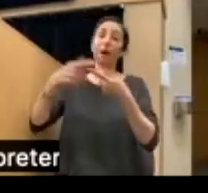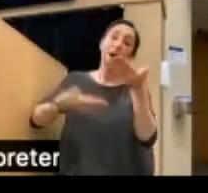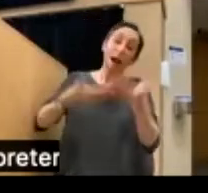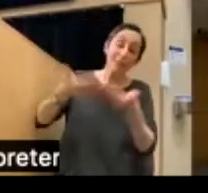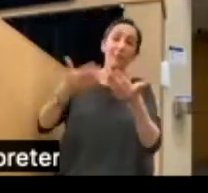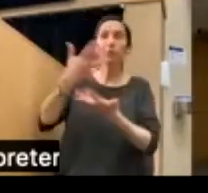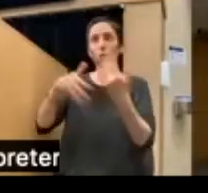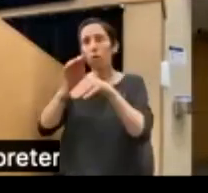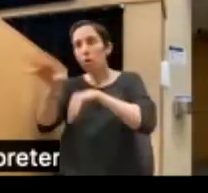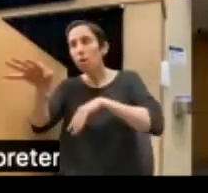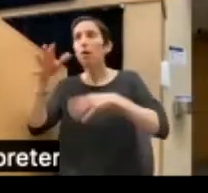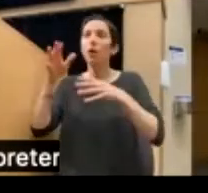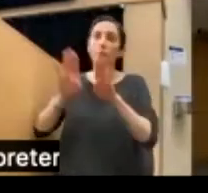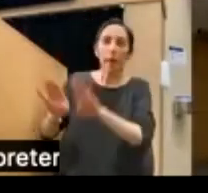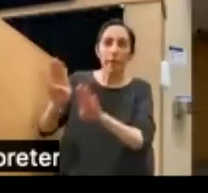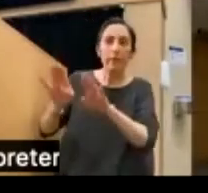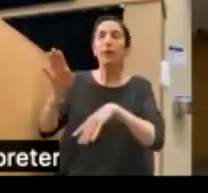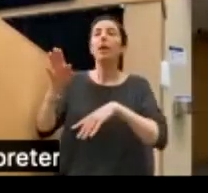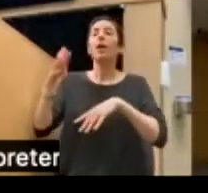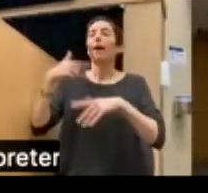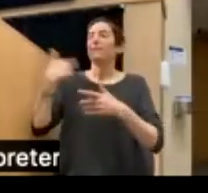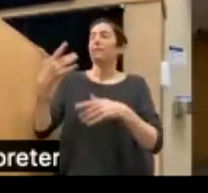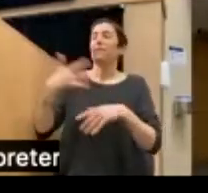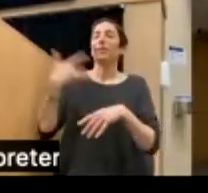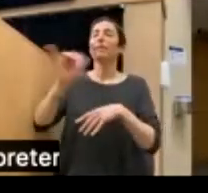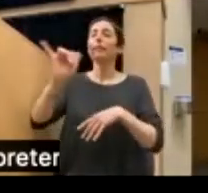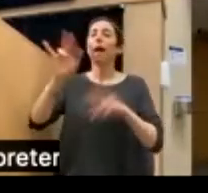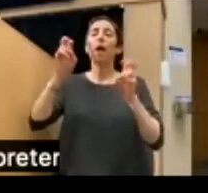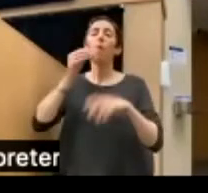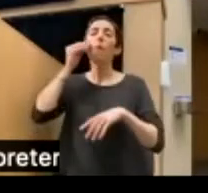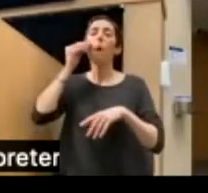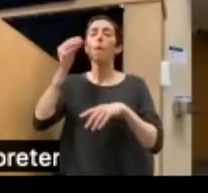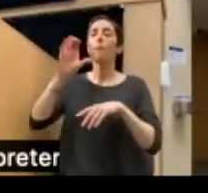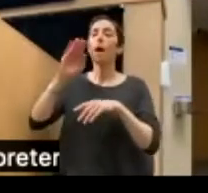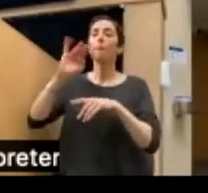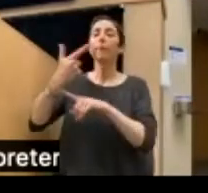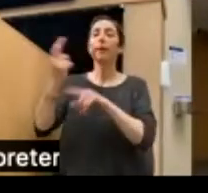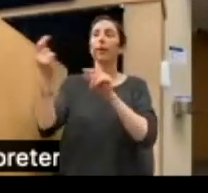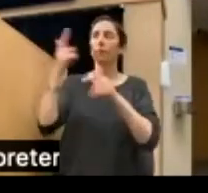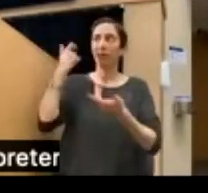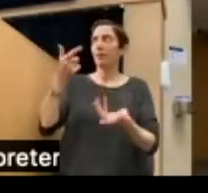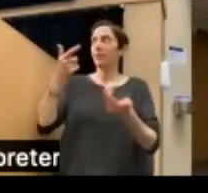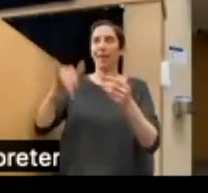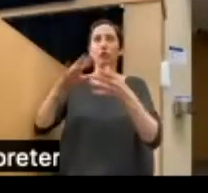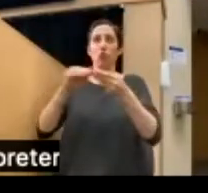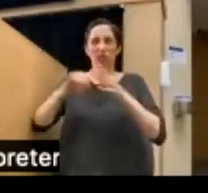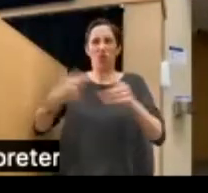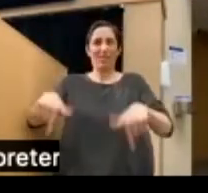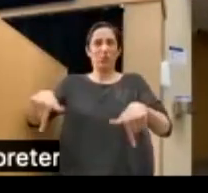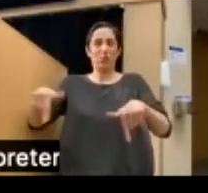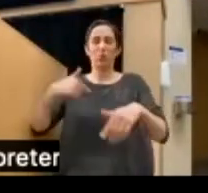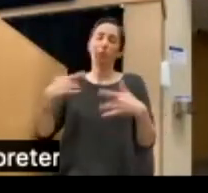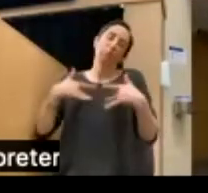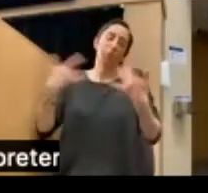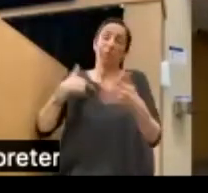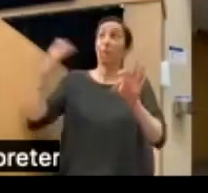really where the seeds of this whole story came from. And I just want to say how grateful I am to be able to be back